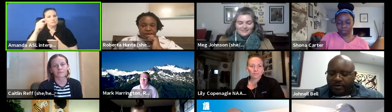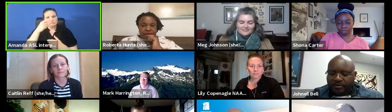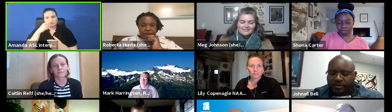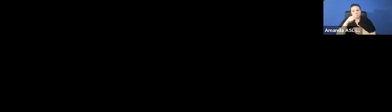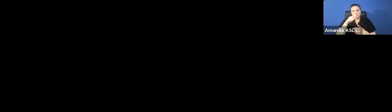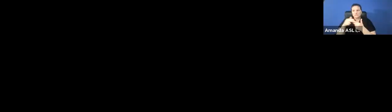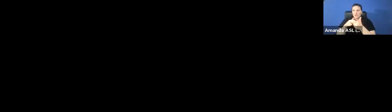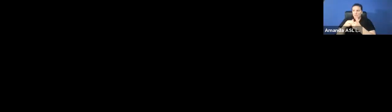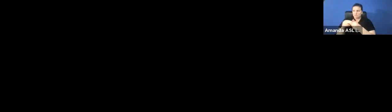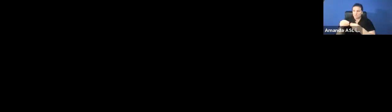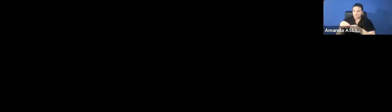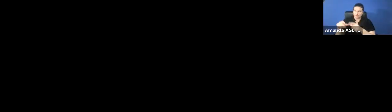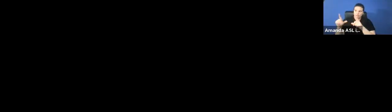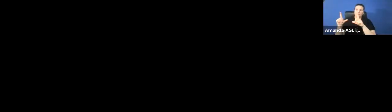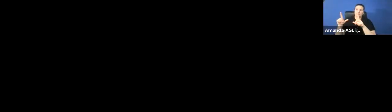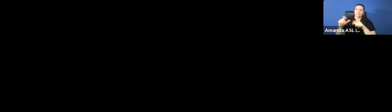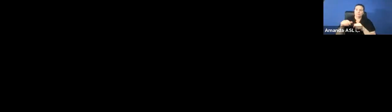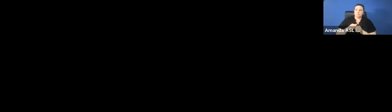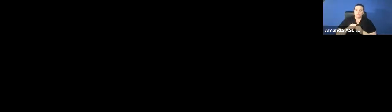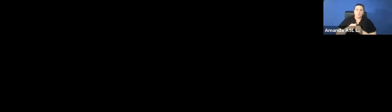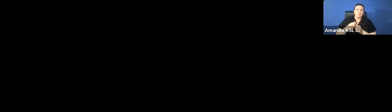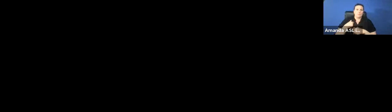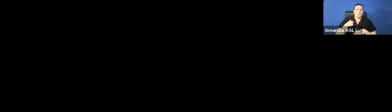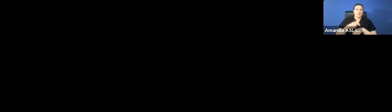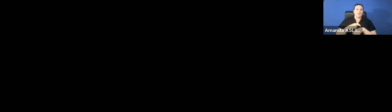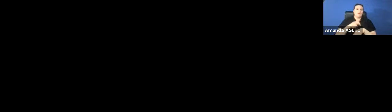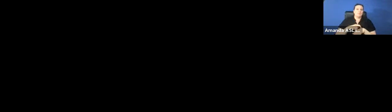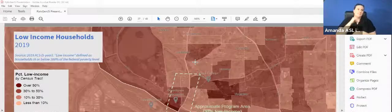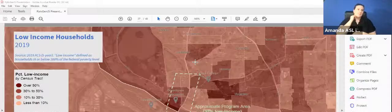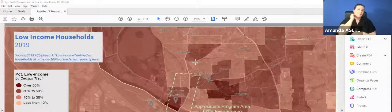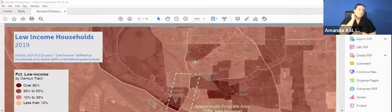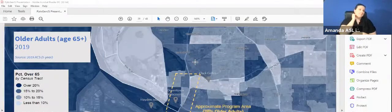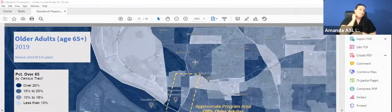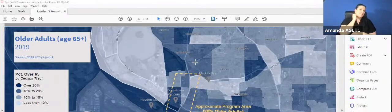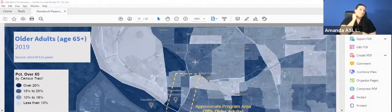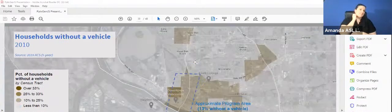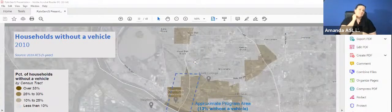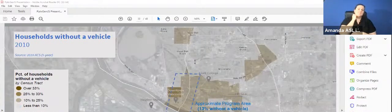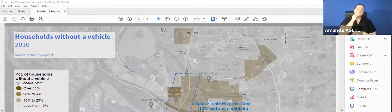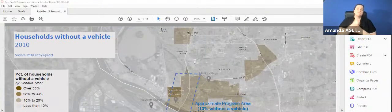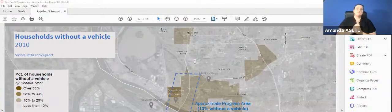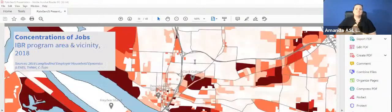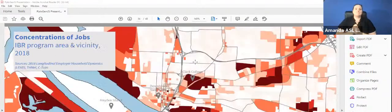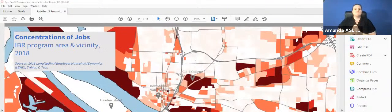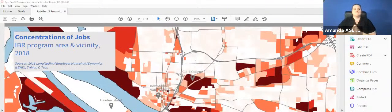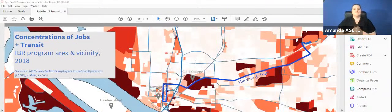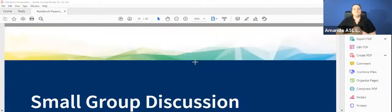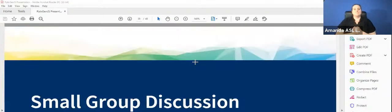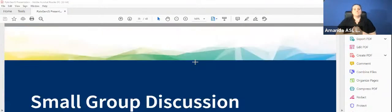up here as I get my clock going here.